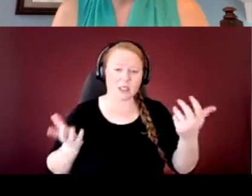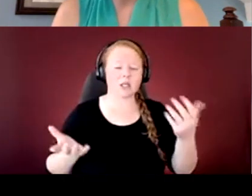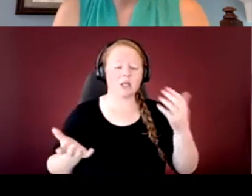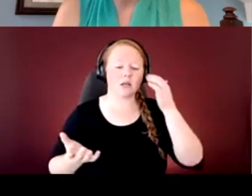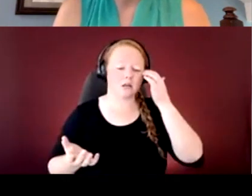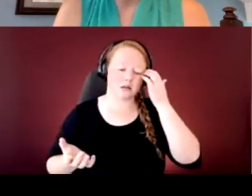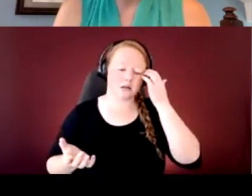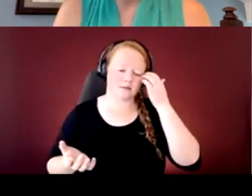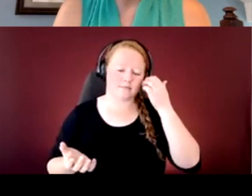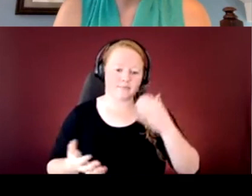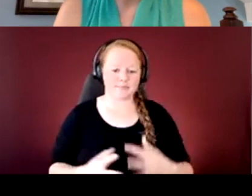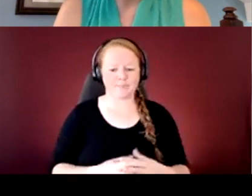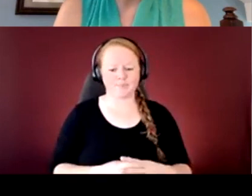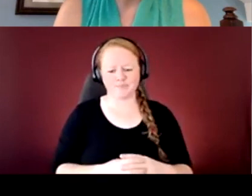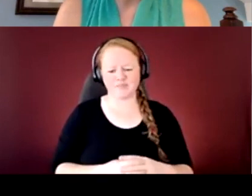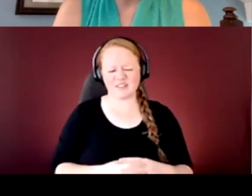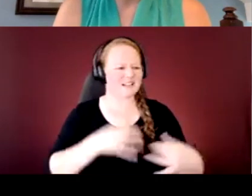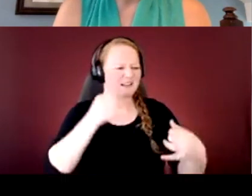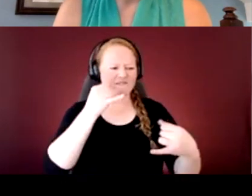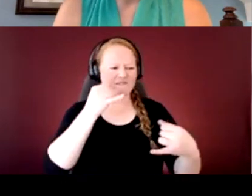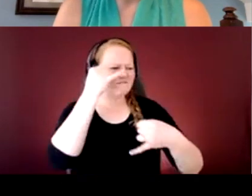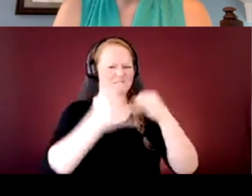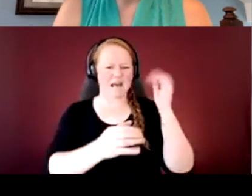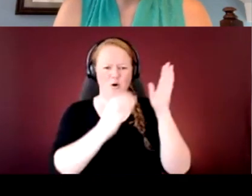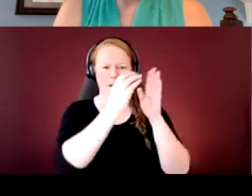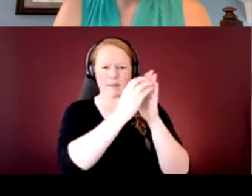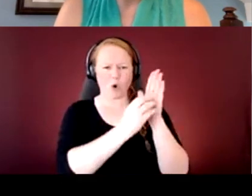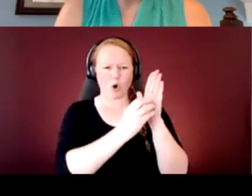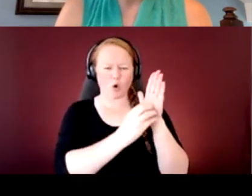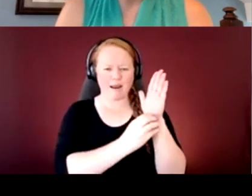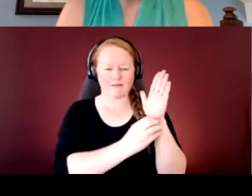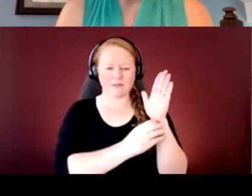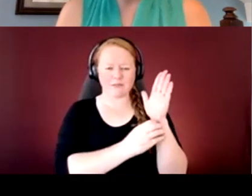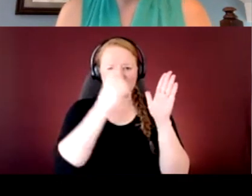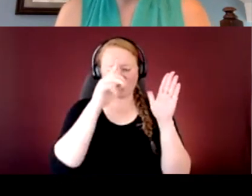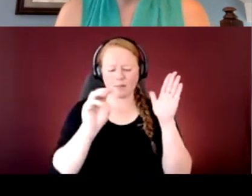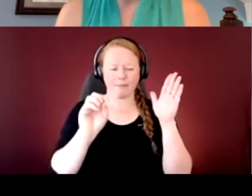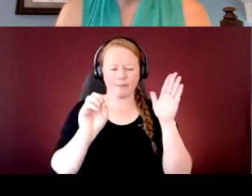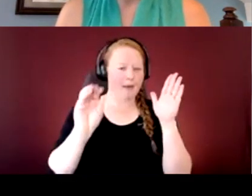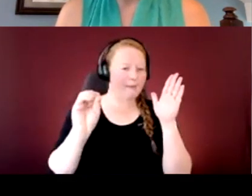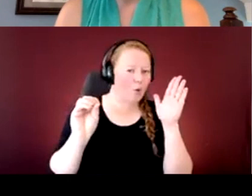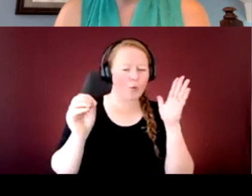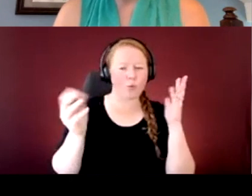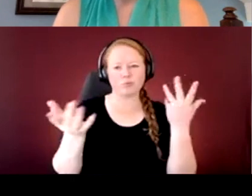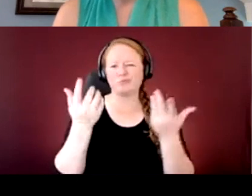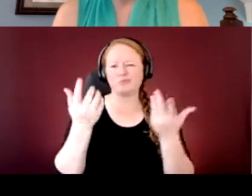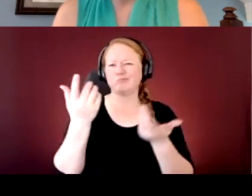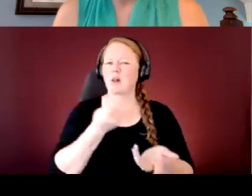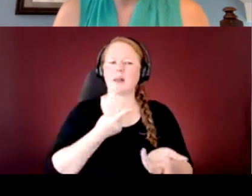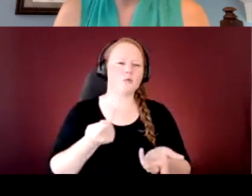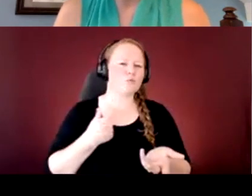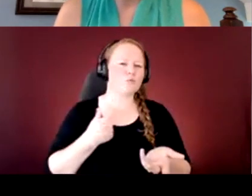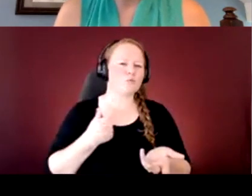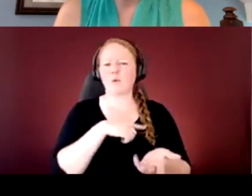up, final paragraphs of the memo, we talked about some bigger buckets